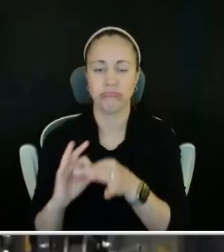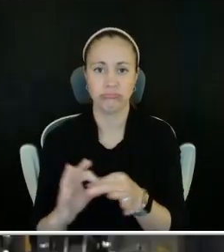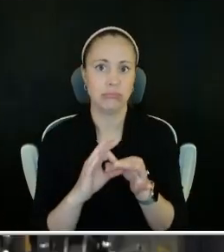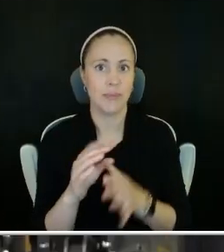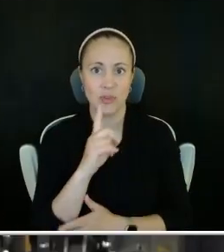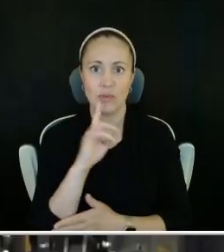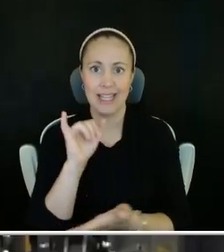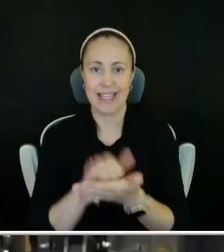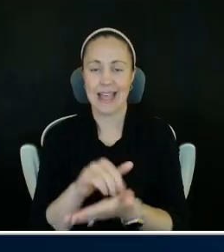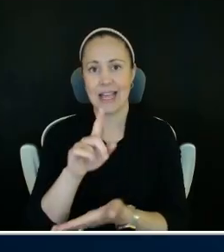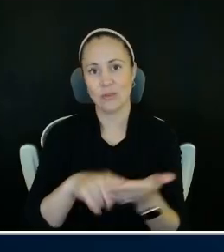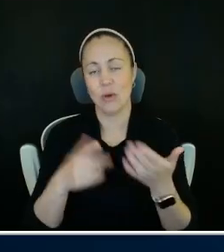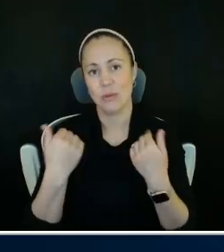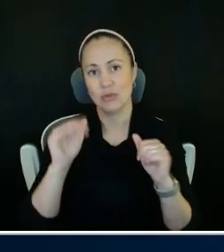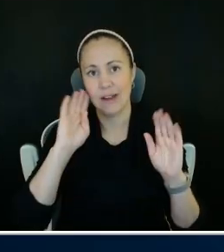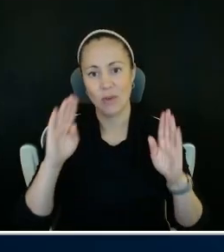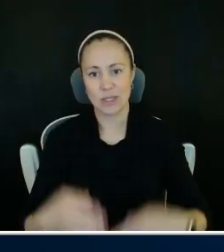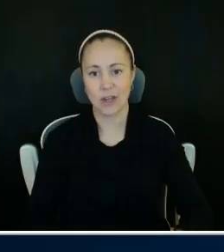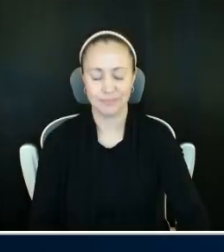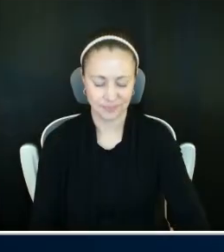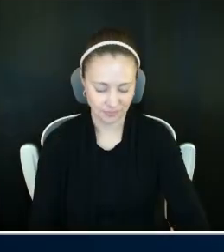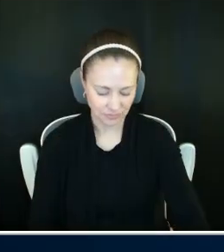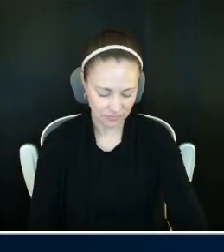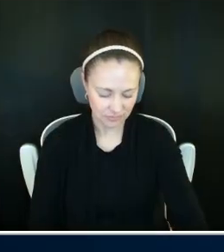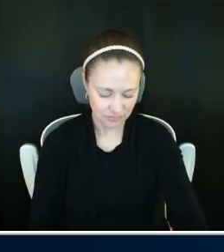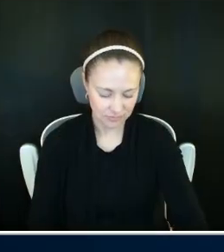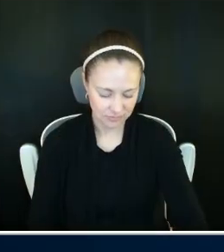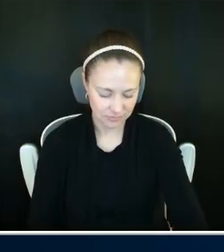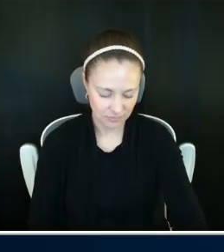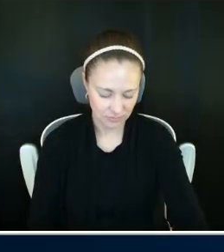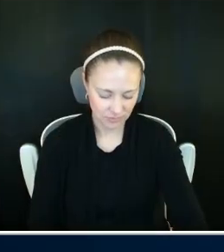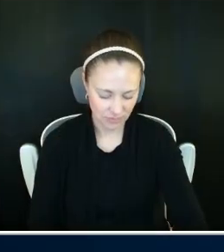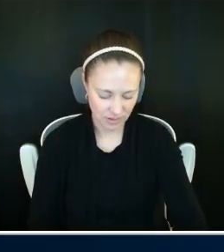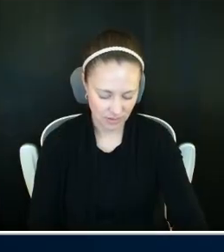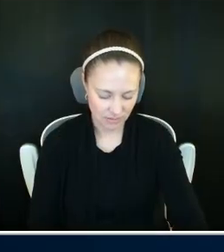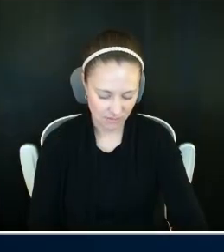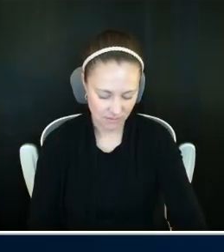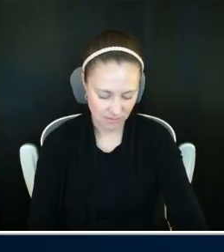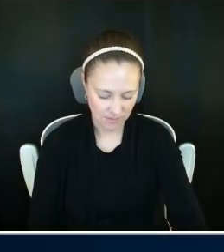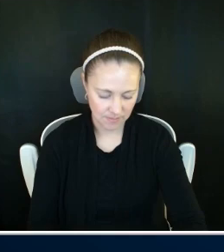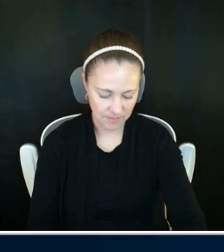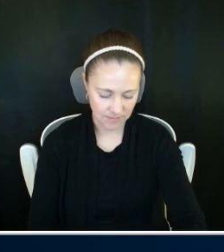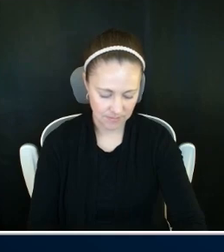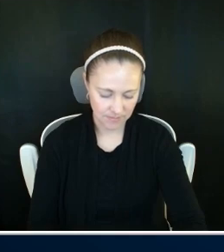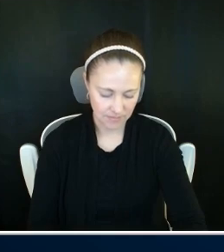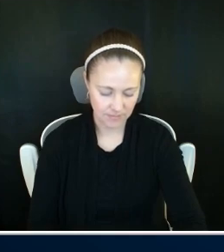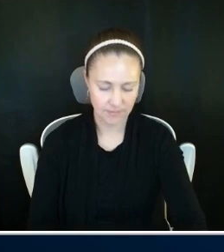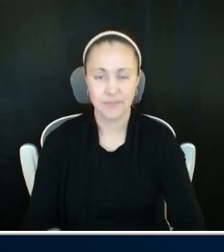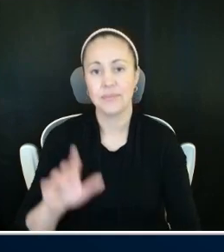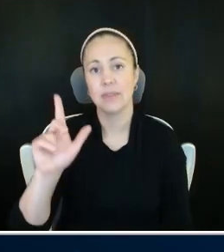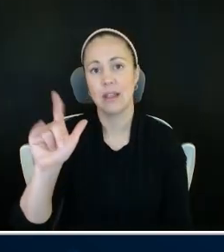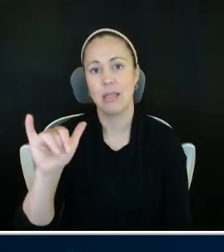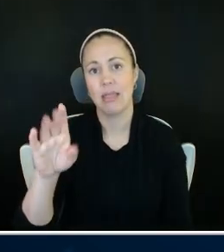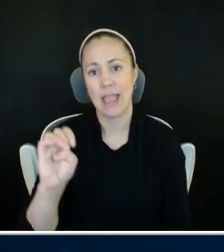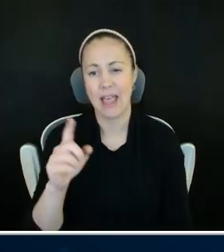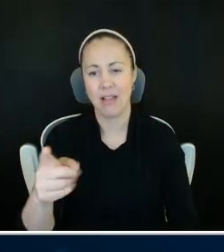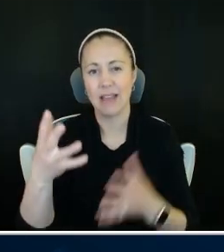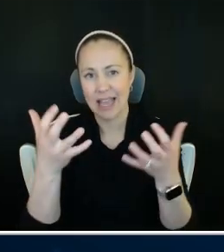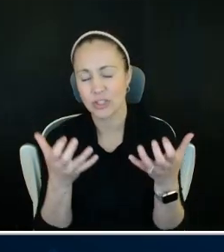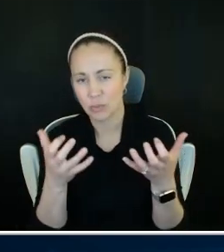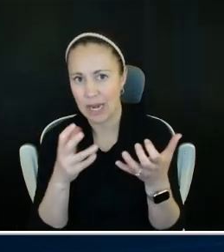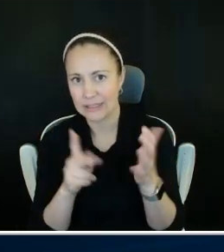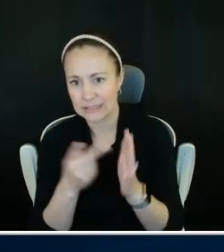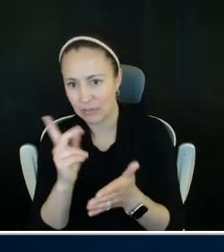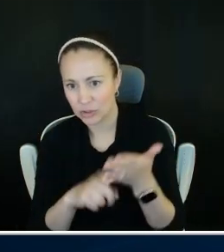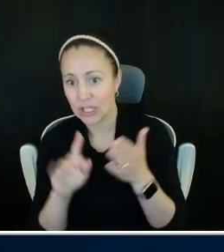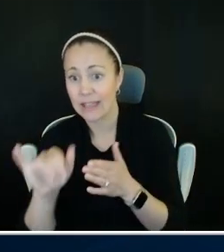focus on. Lael, I want to ask you about that part, because you were a junior in high school. This injury was devastating for